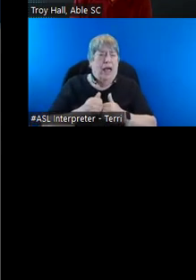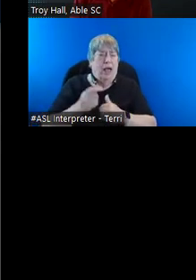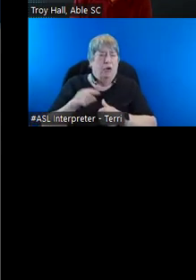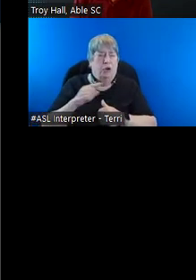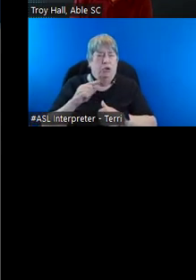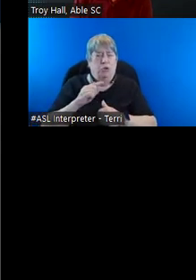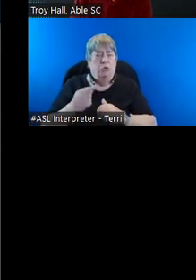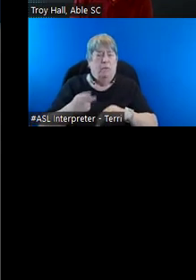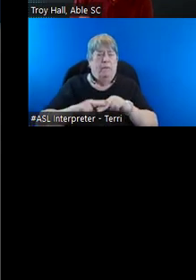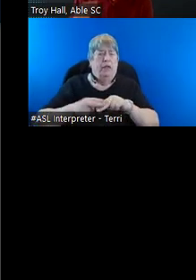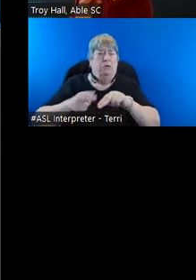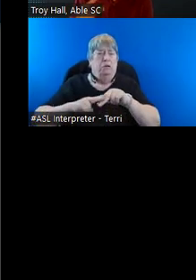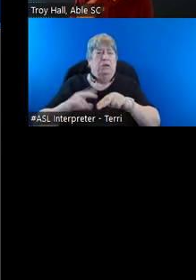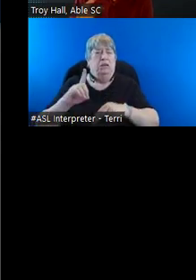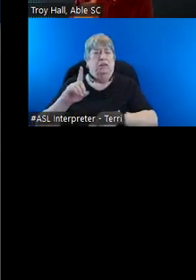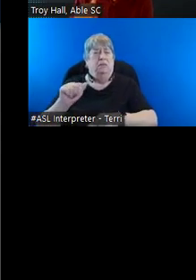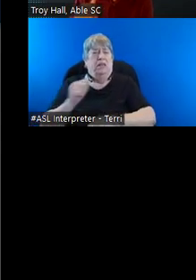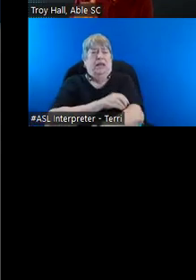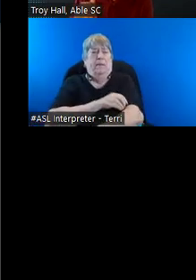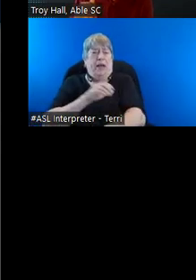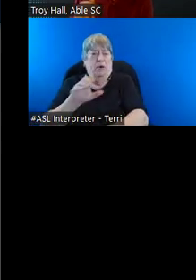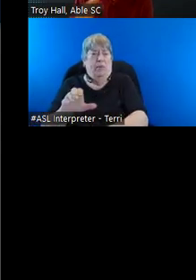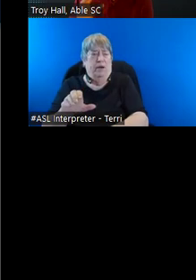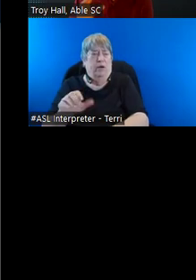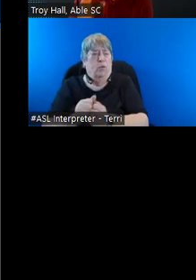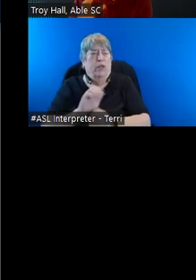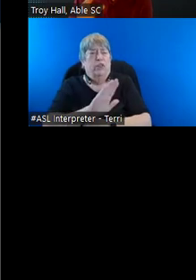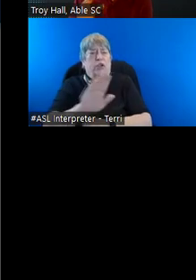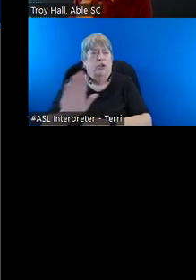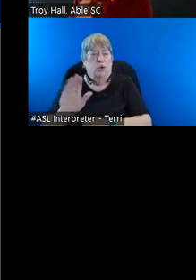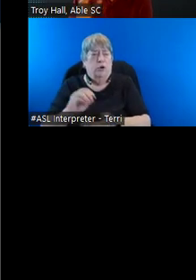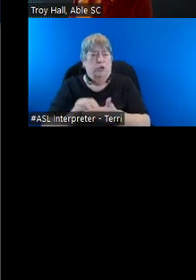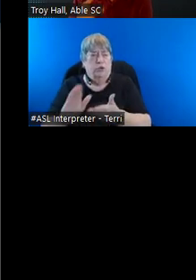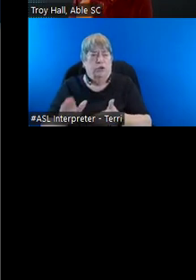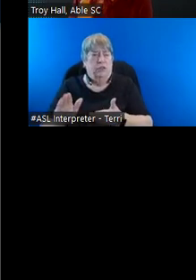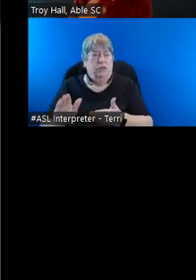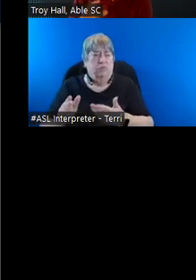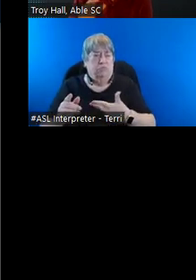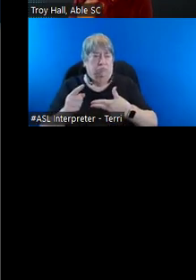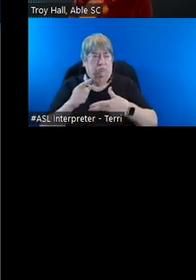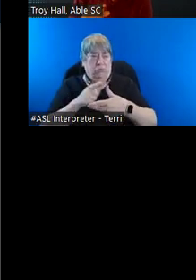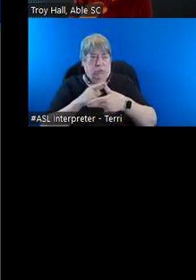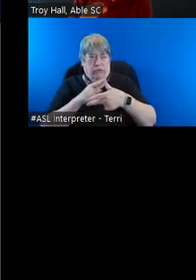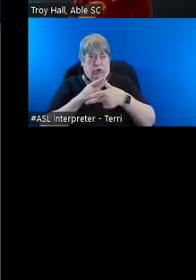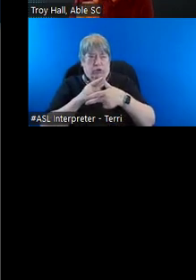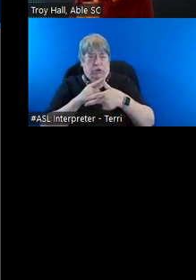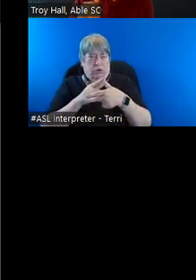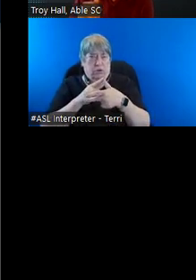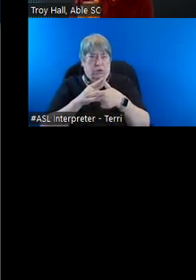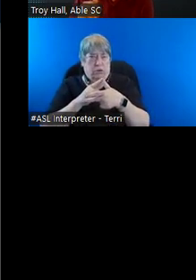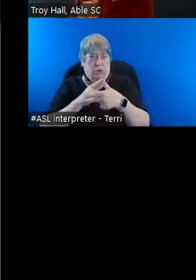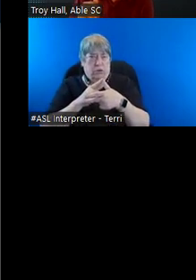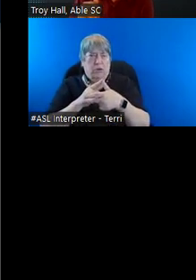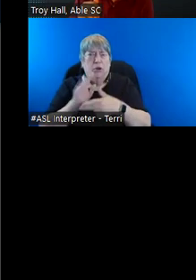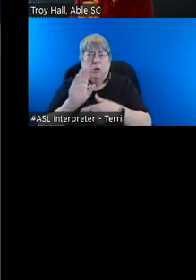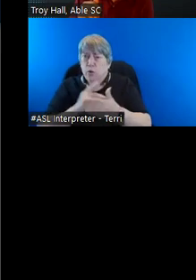with your students? So that is to say, do your programs create a sense of,